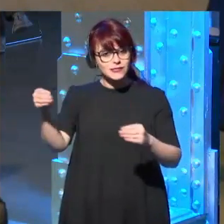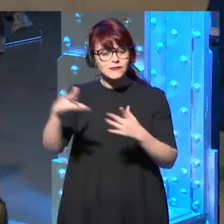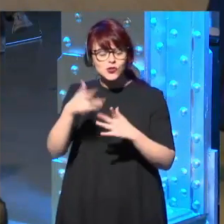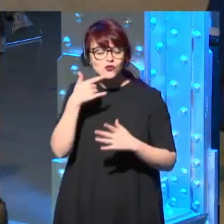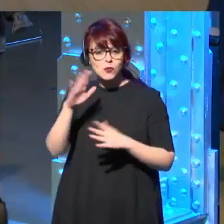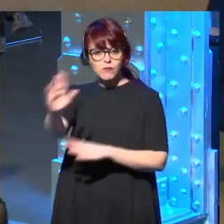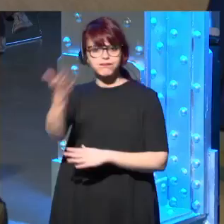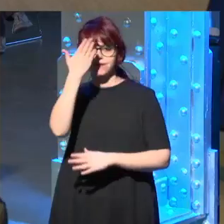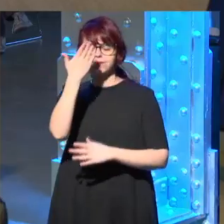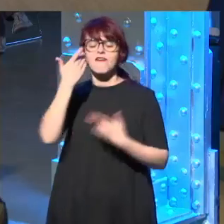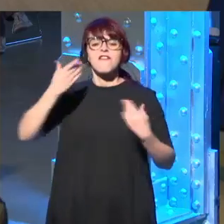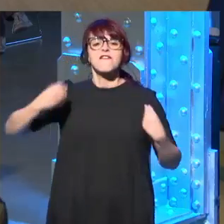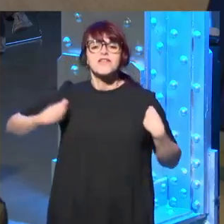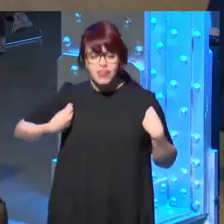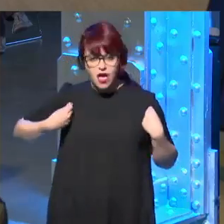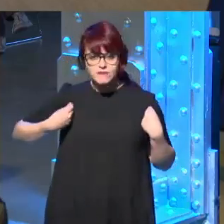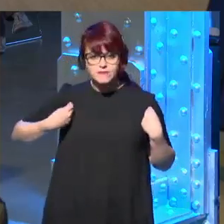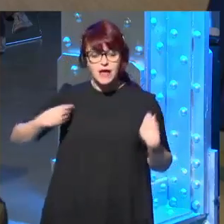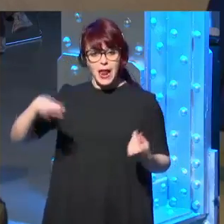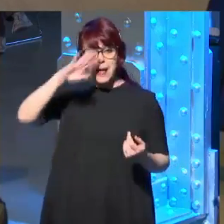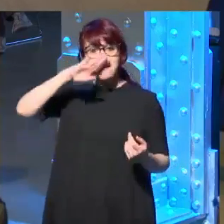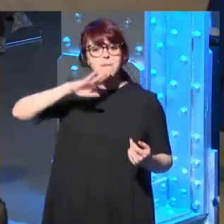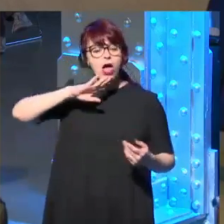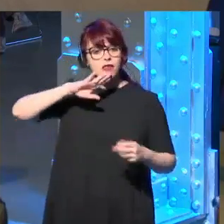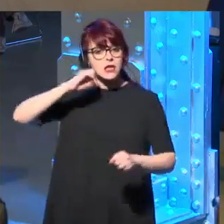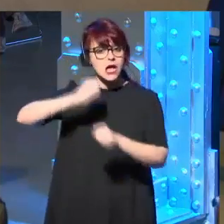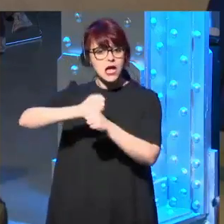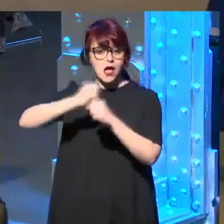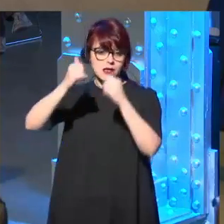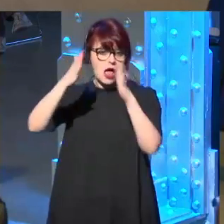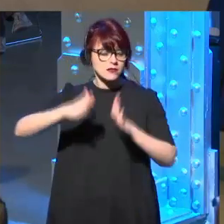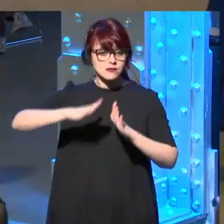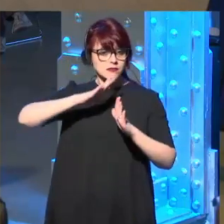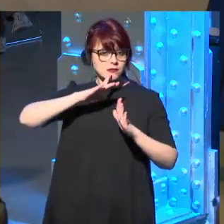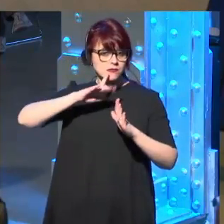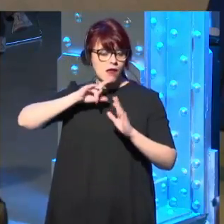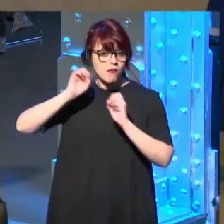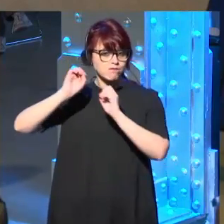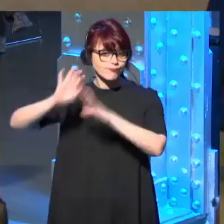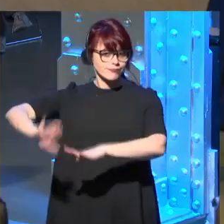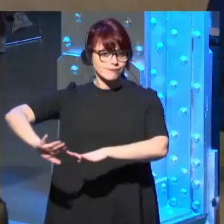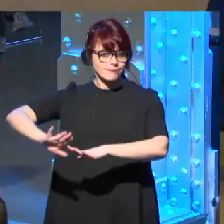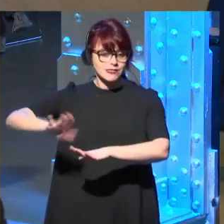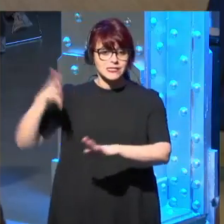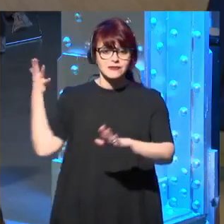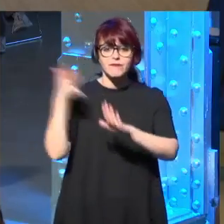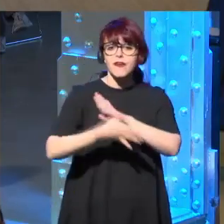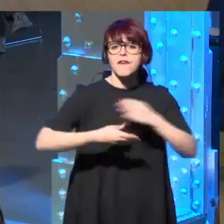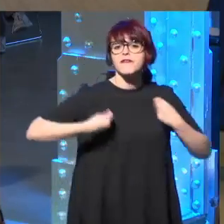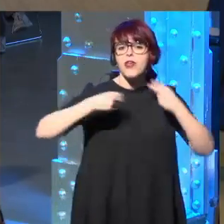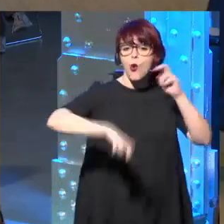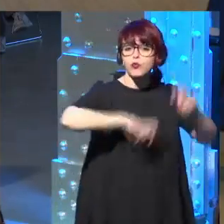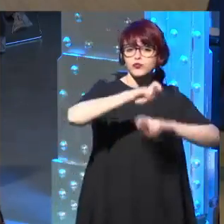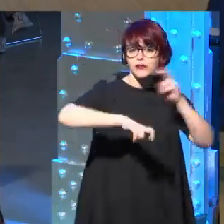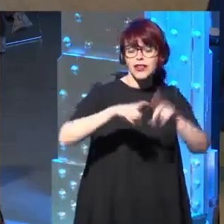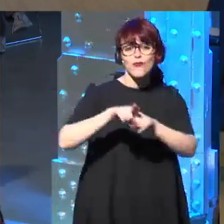the first moment for that young guy is the life. The father abandons the house. He wants to